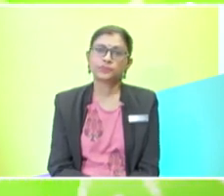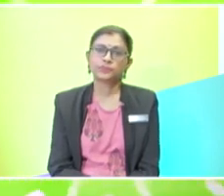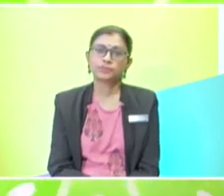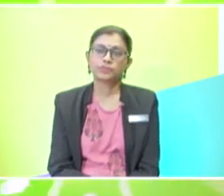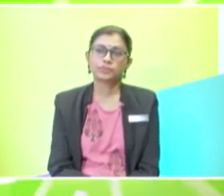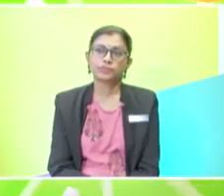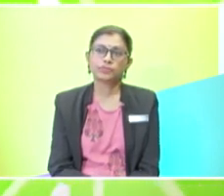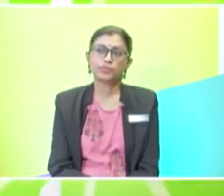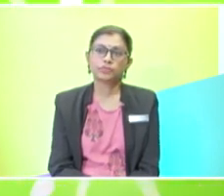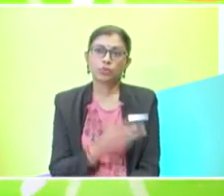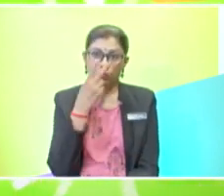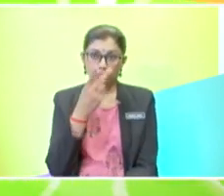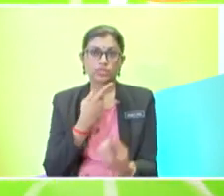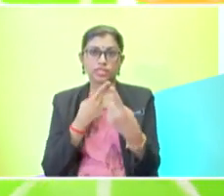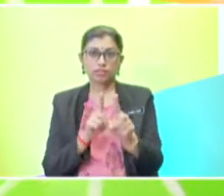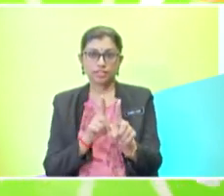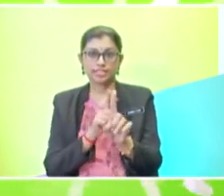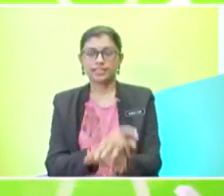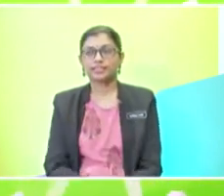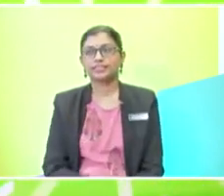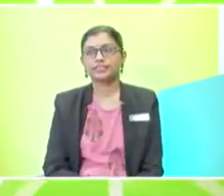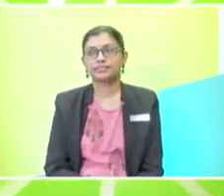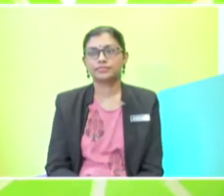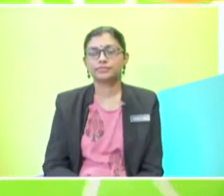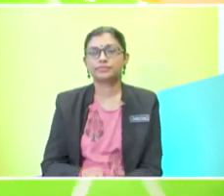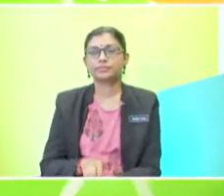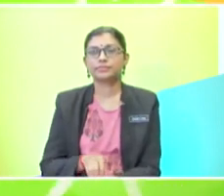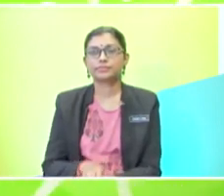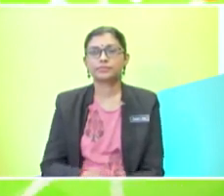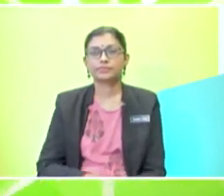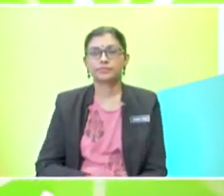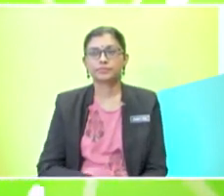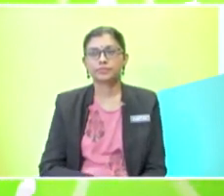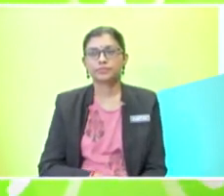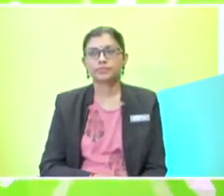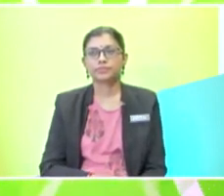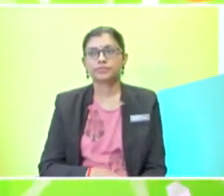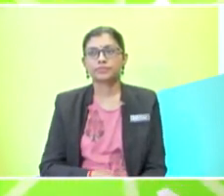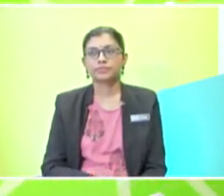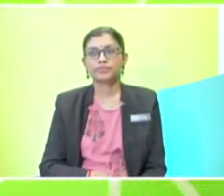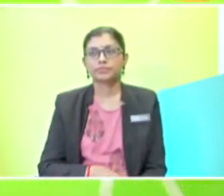3, 2, 1. Raise up your card, everyone. Raise up your whiteboard. Let's see.